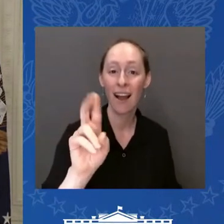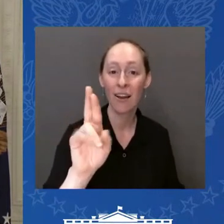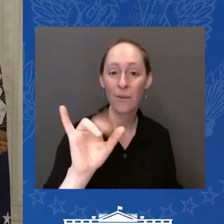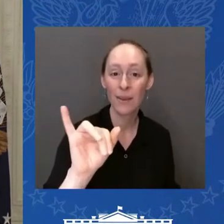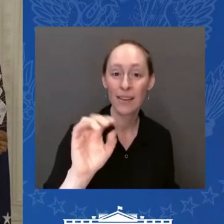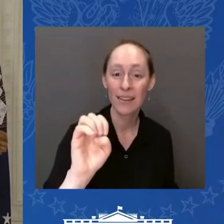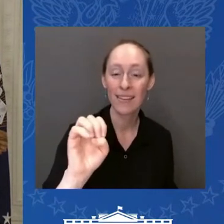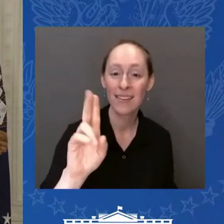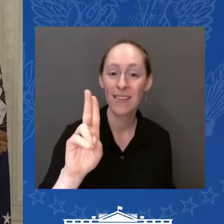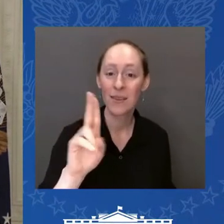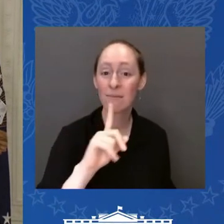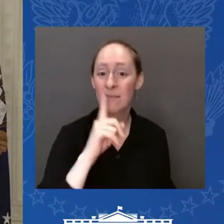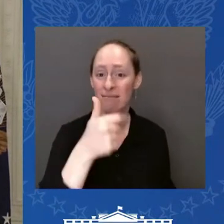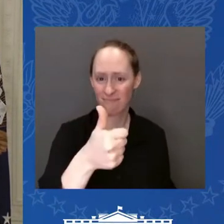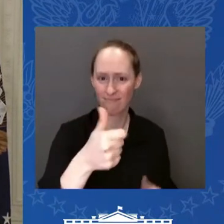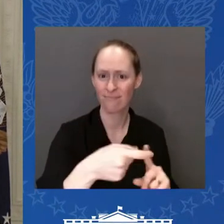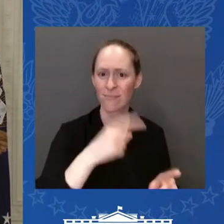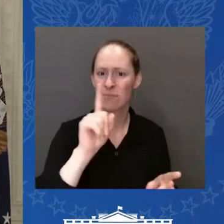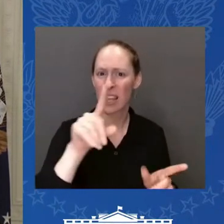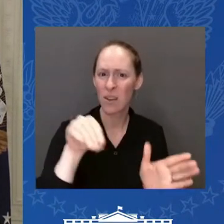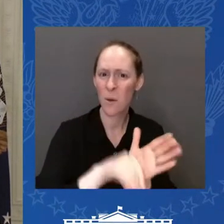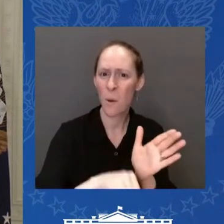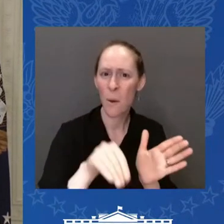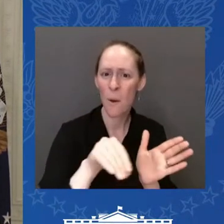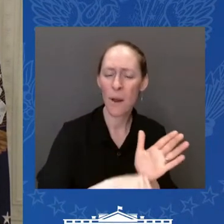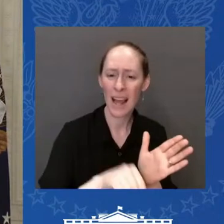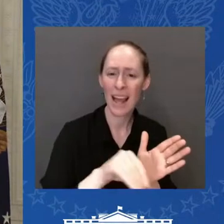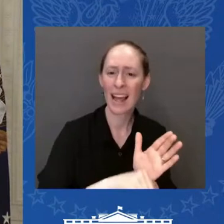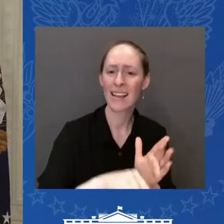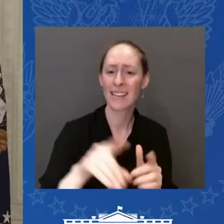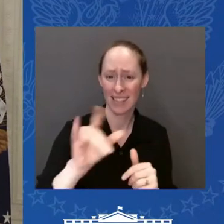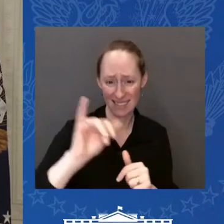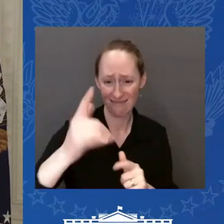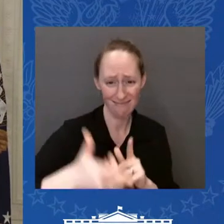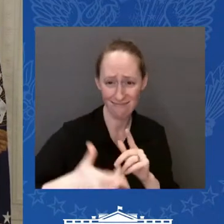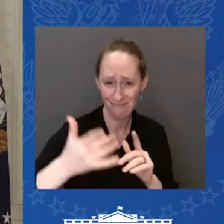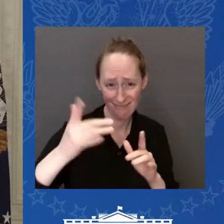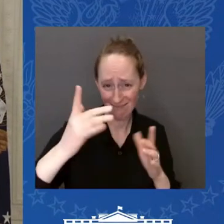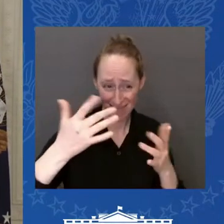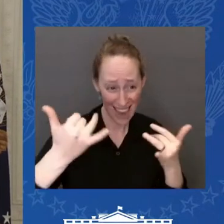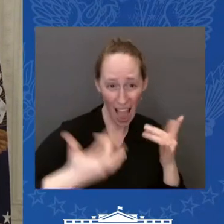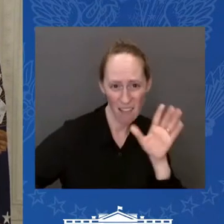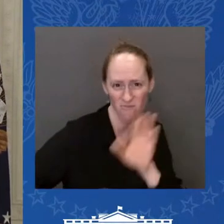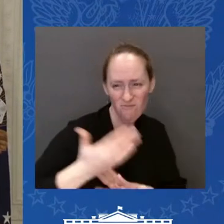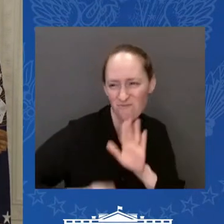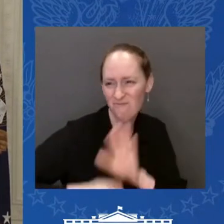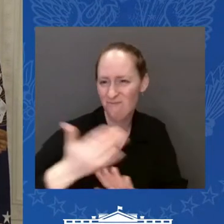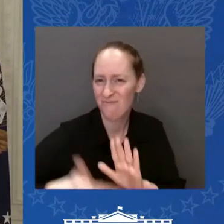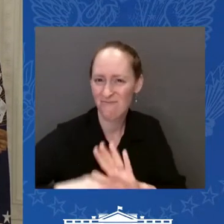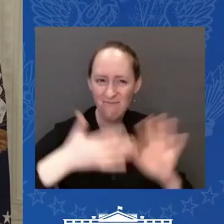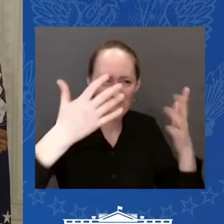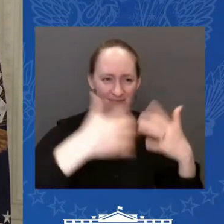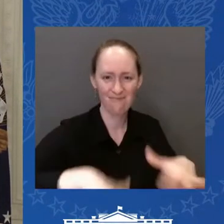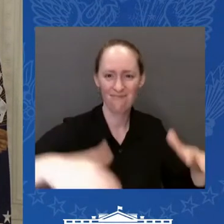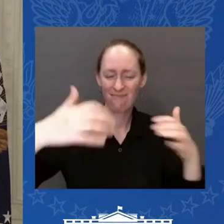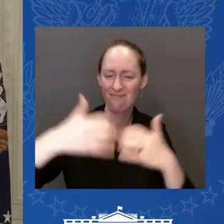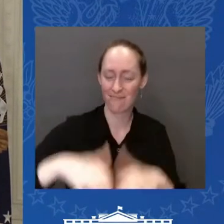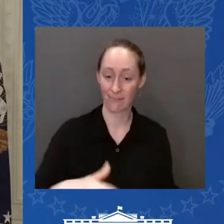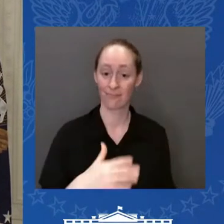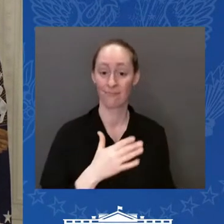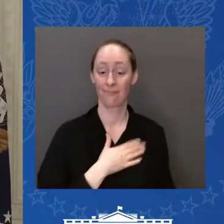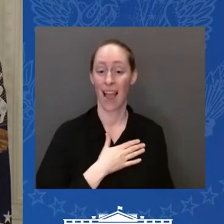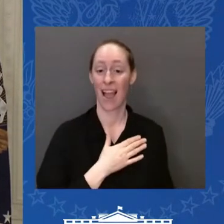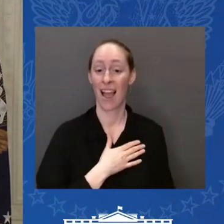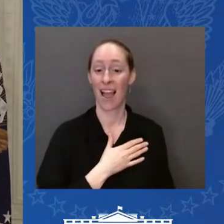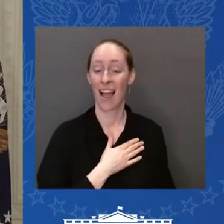Yeah, I tell you what, my daughter went down to Tulane University in large part because his dad, his long story,